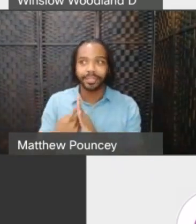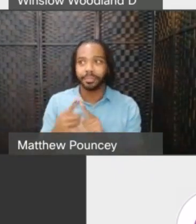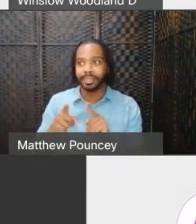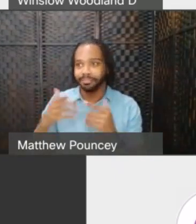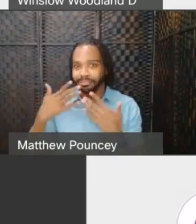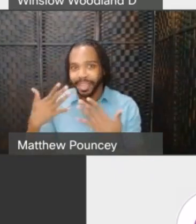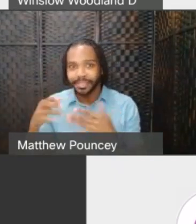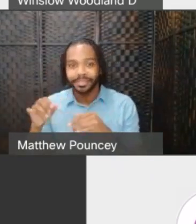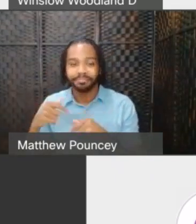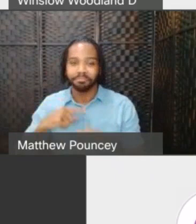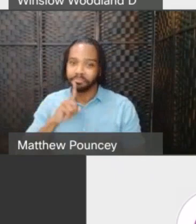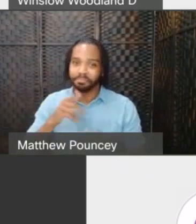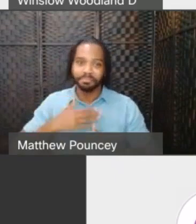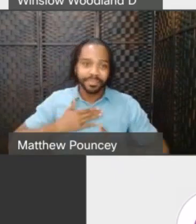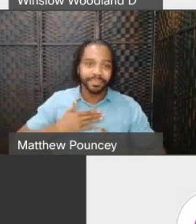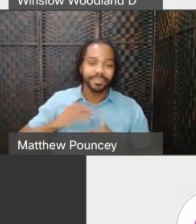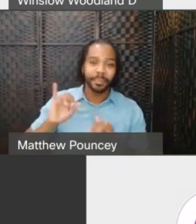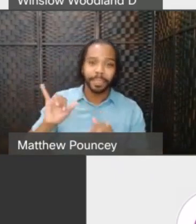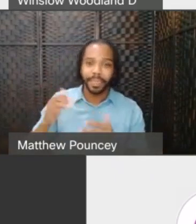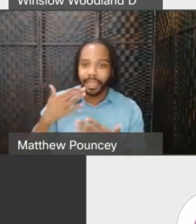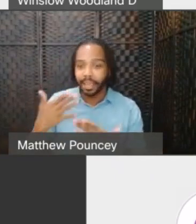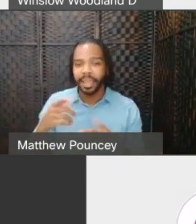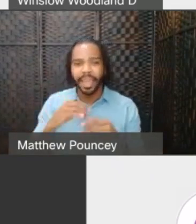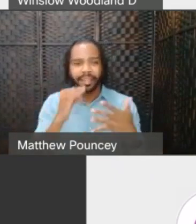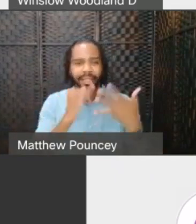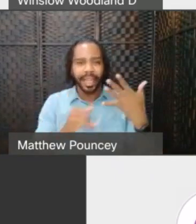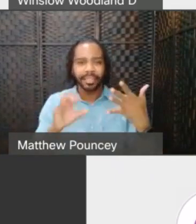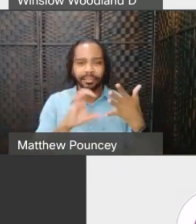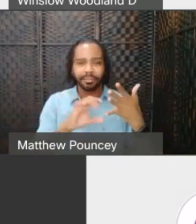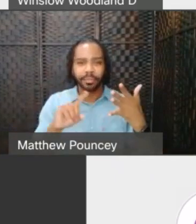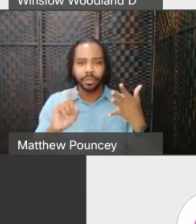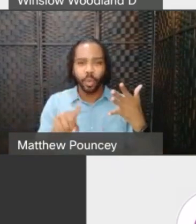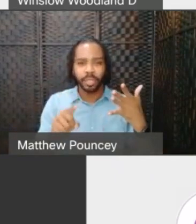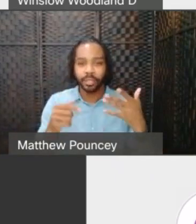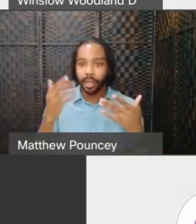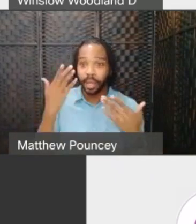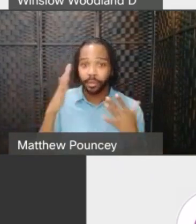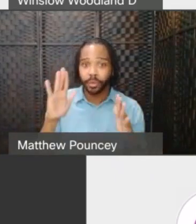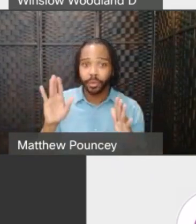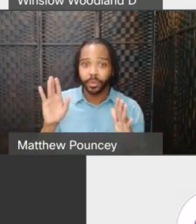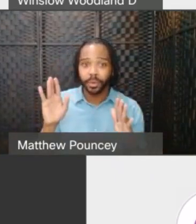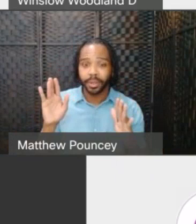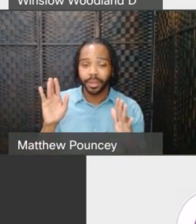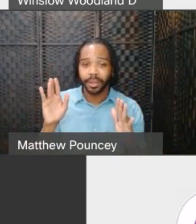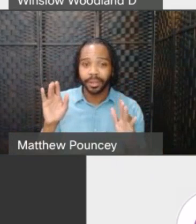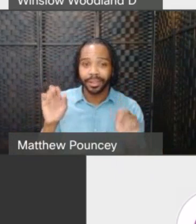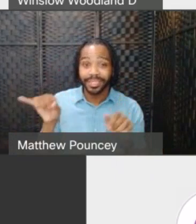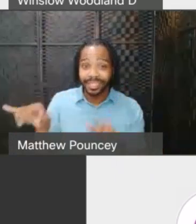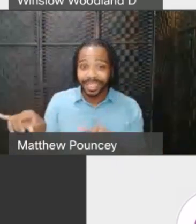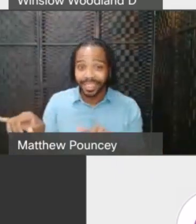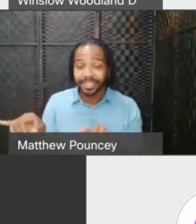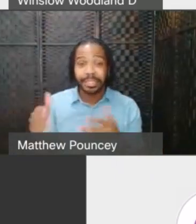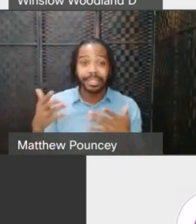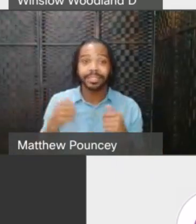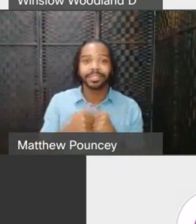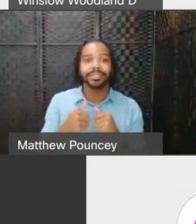really appreciate that. And there's one last question here. So I don't know if she's been able to stay. I think the